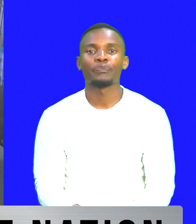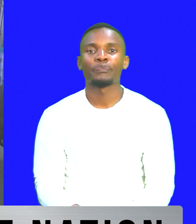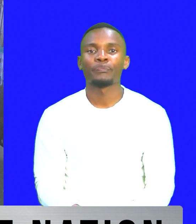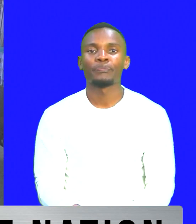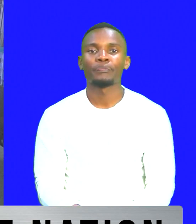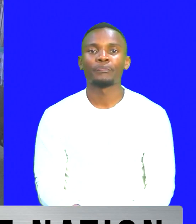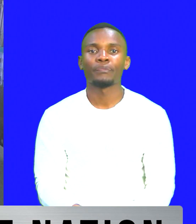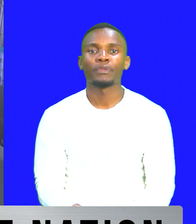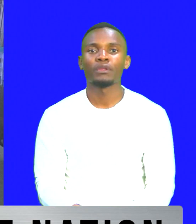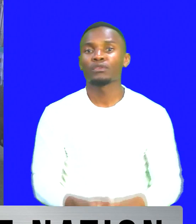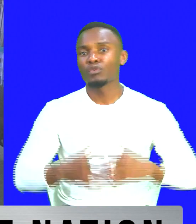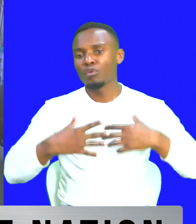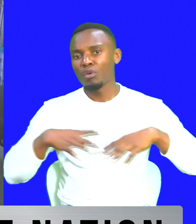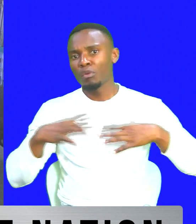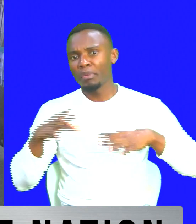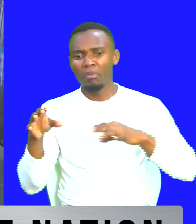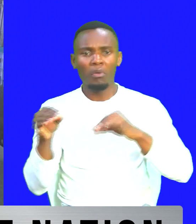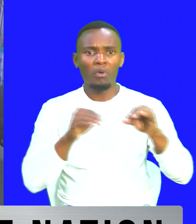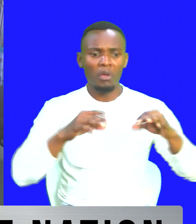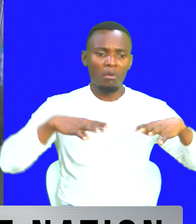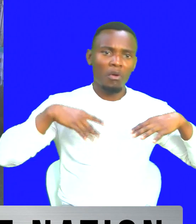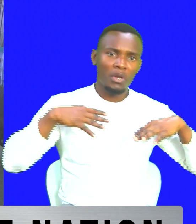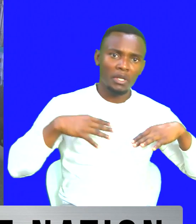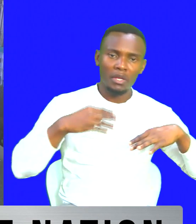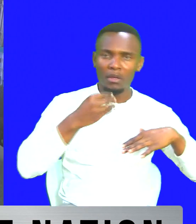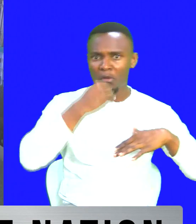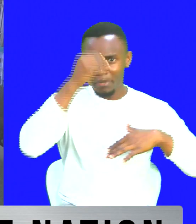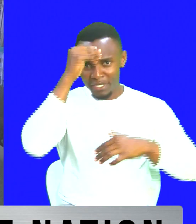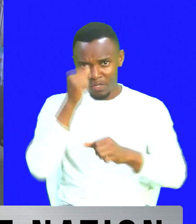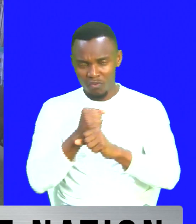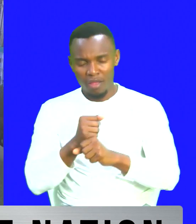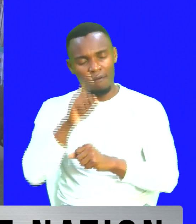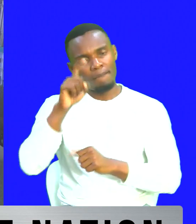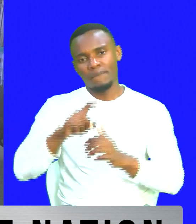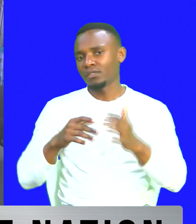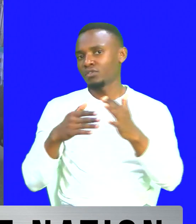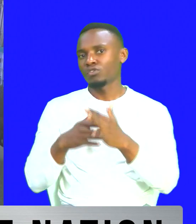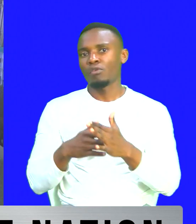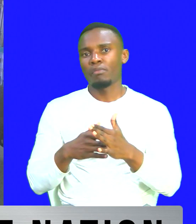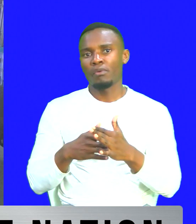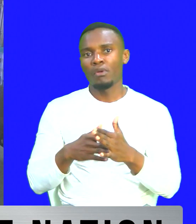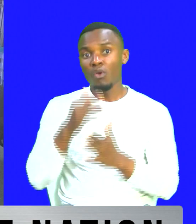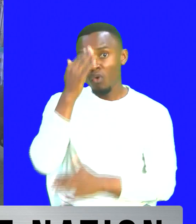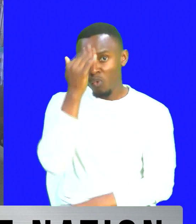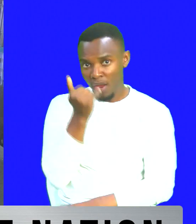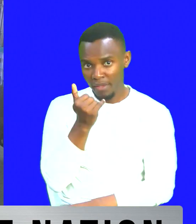people going for holidays in the name of work and all that, well, should be stopped, because we